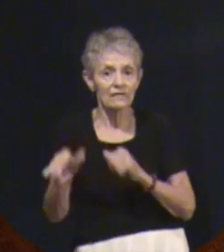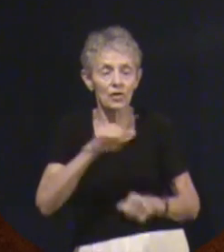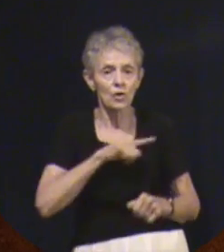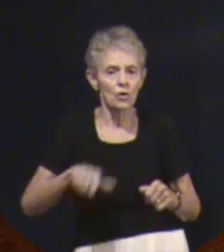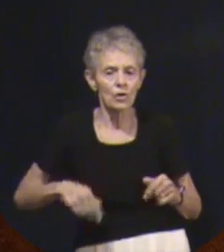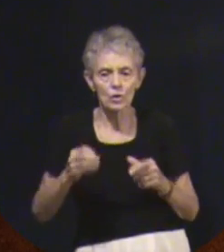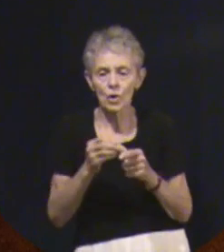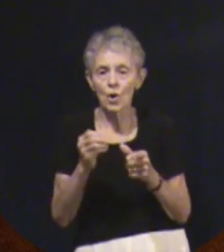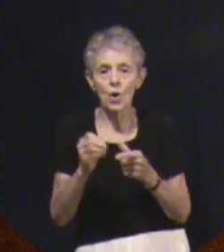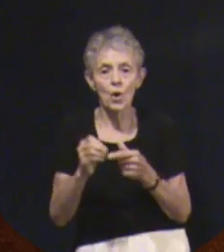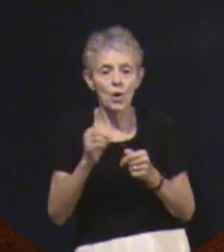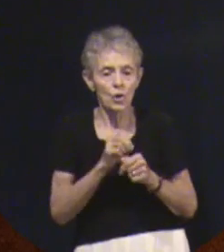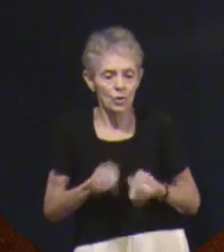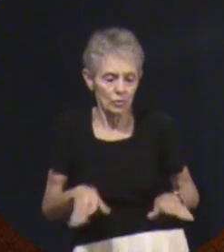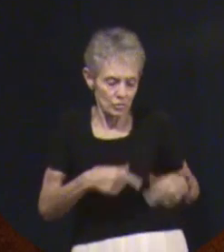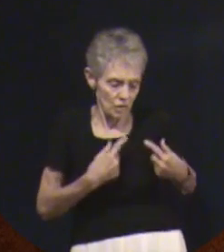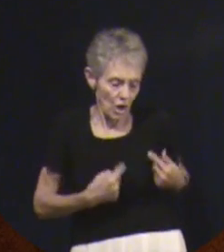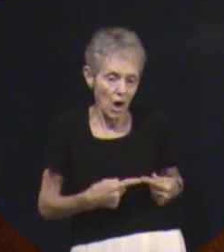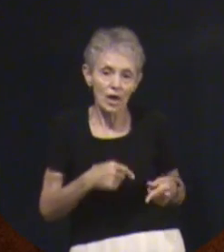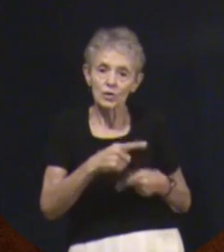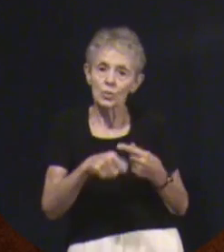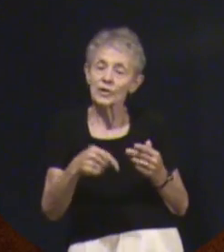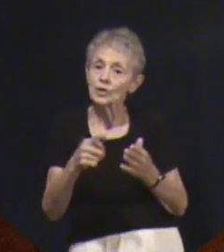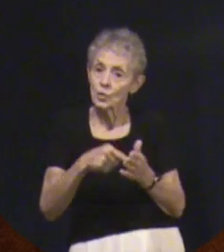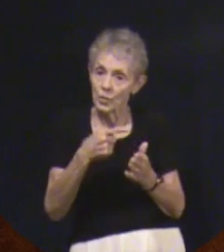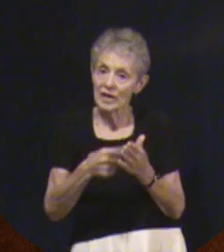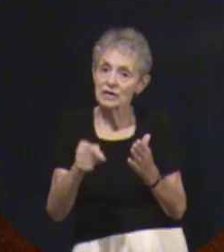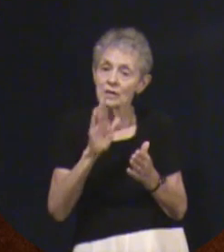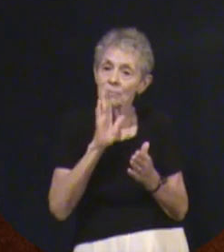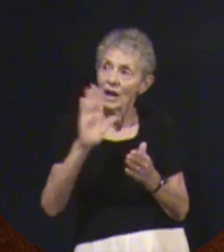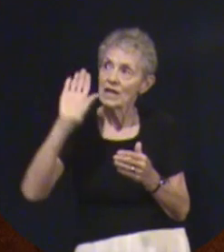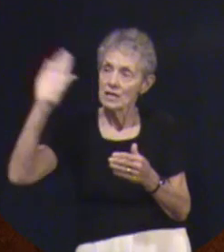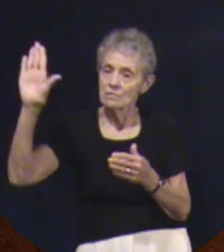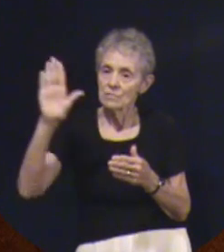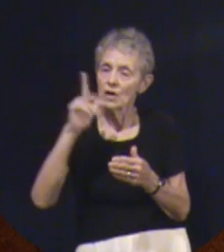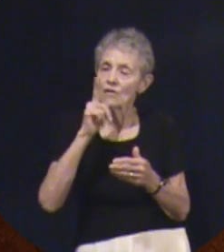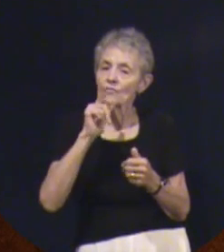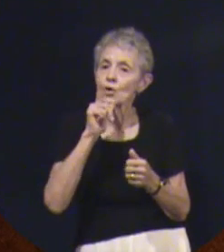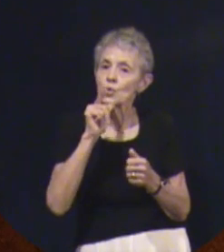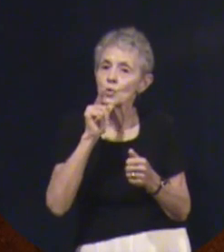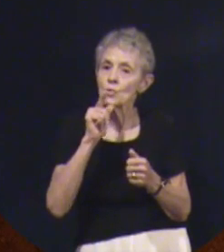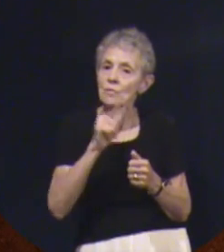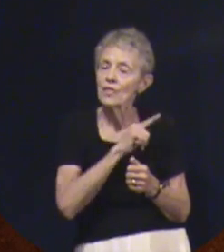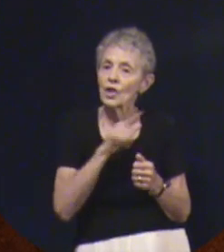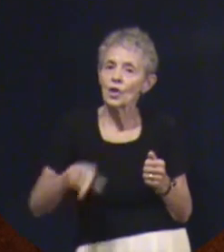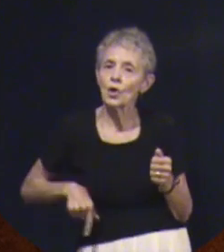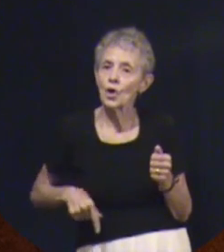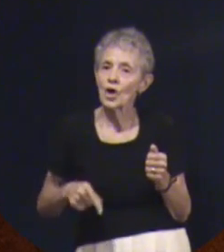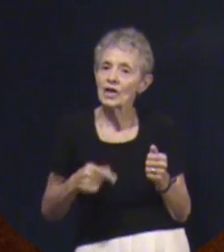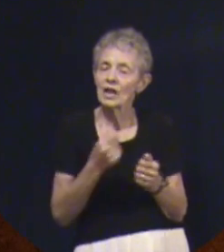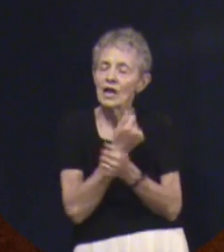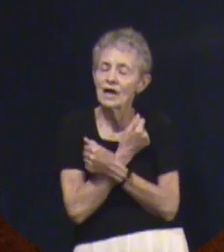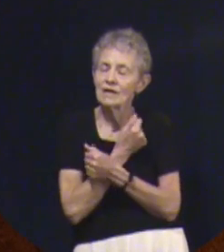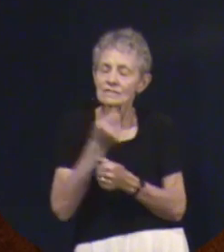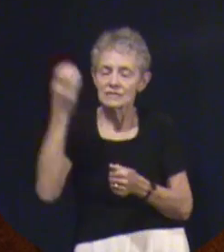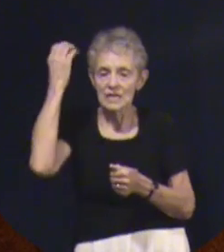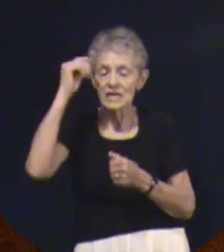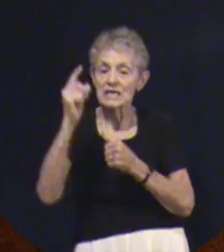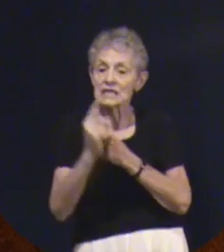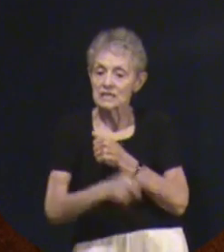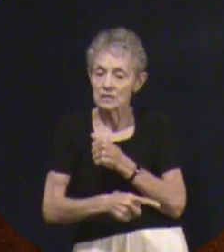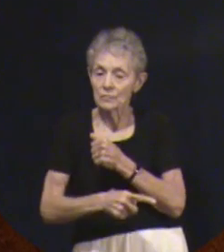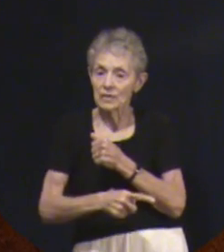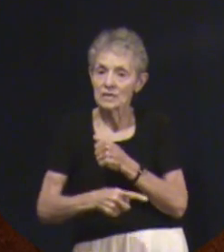heart when reproved by him. For whom the Lord loves, he disciplines.